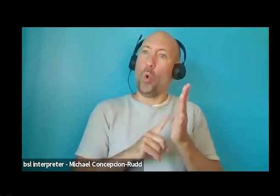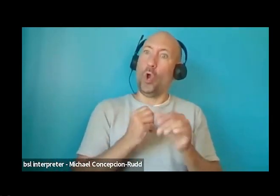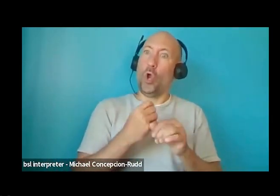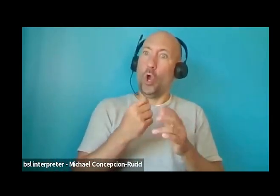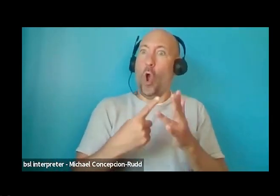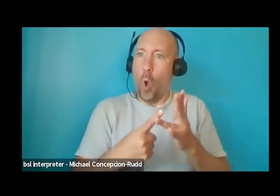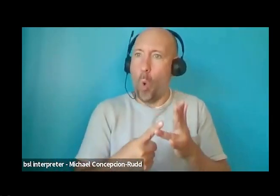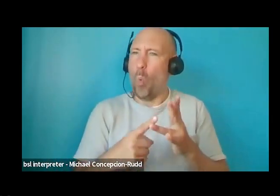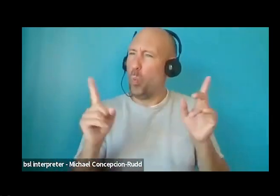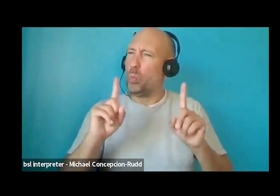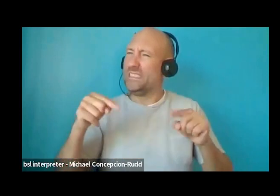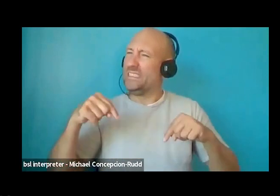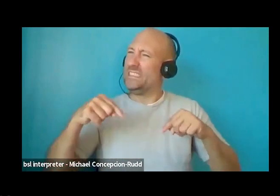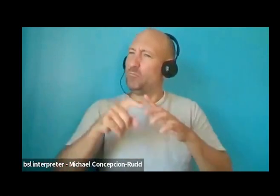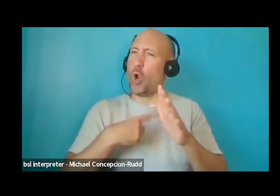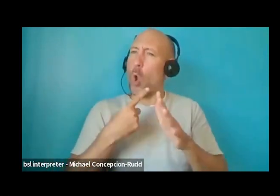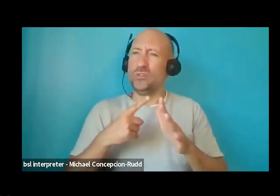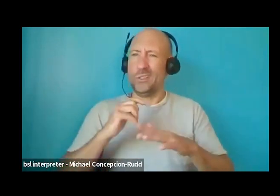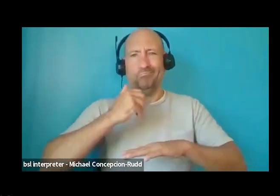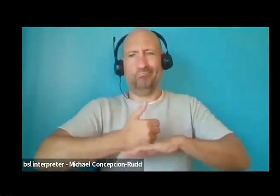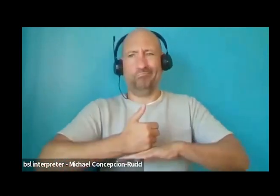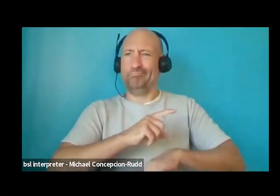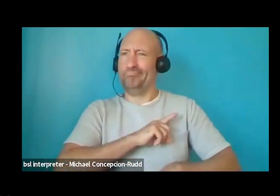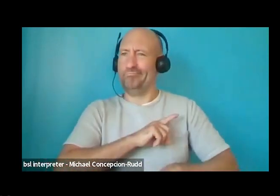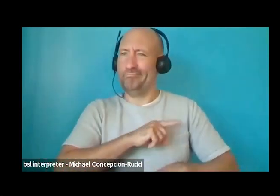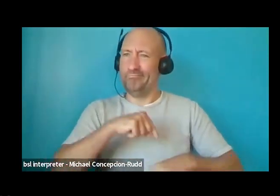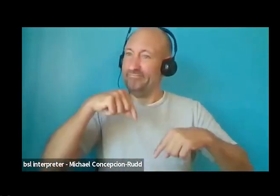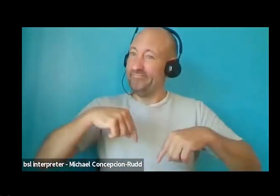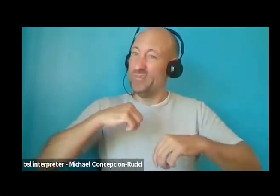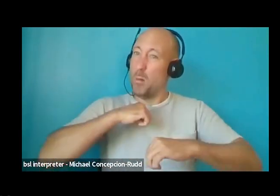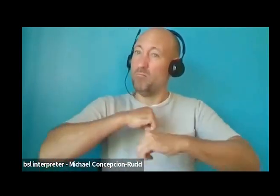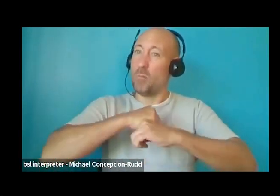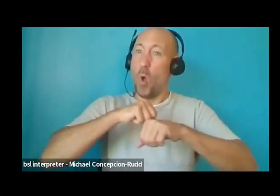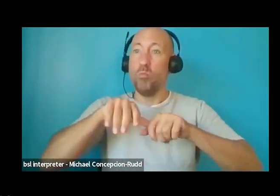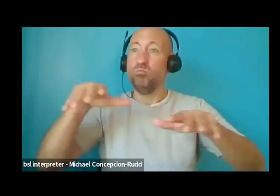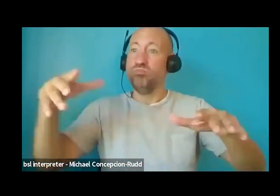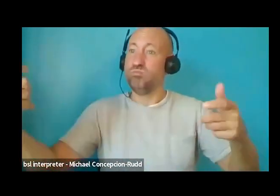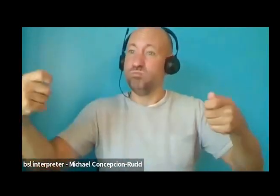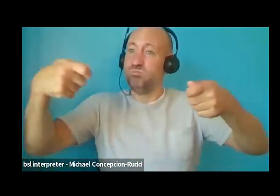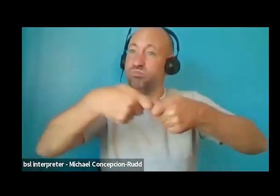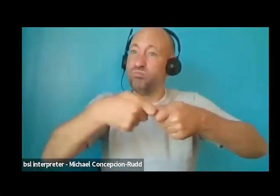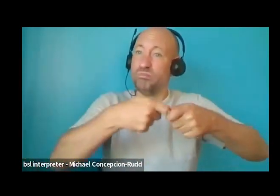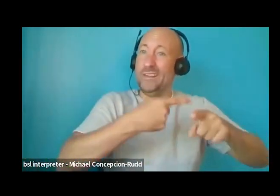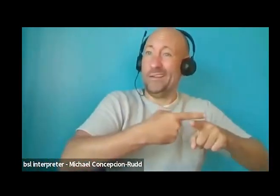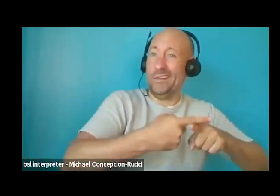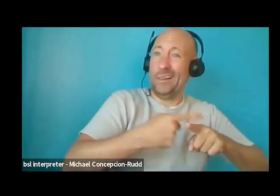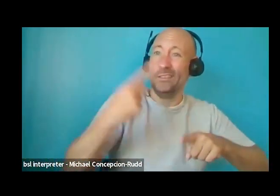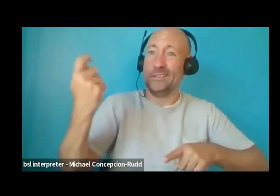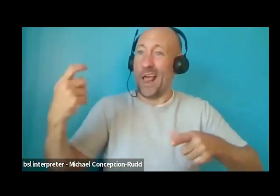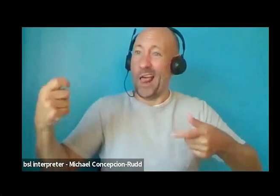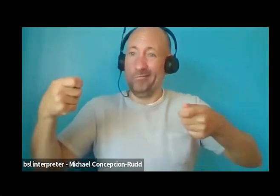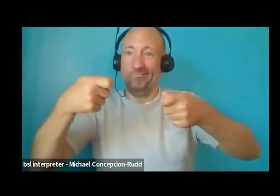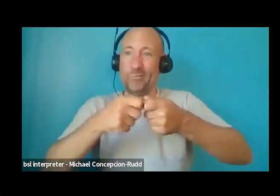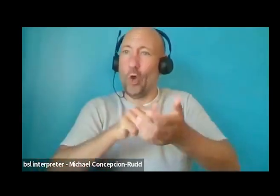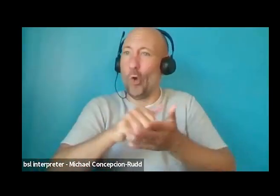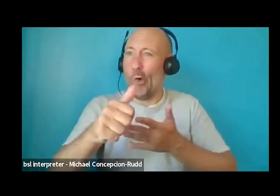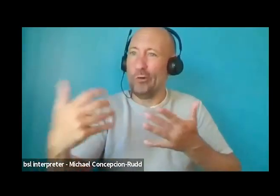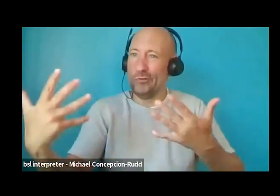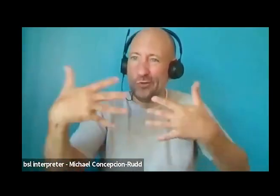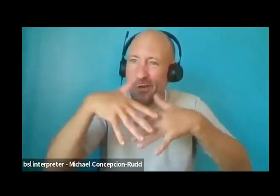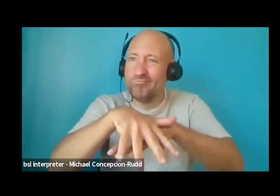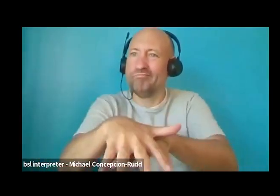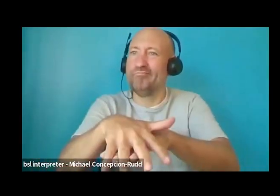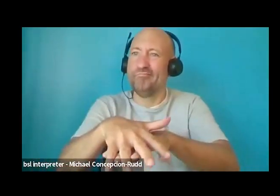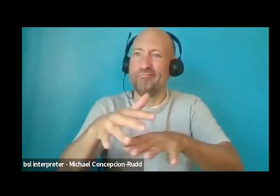So the idea behind Open Dialogo is to promote a bilateral cultural exchange through sharing of knowledge between disabled